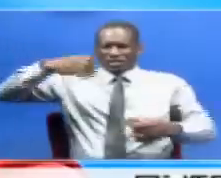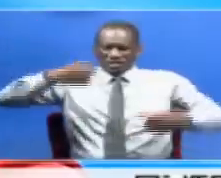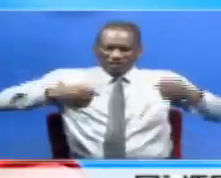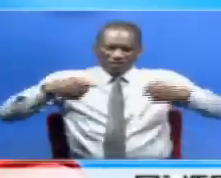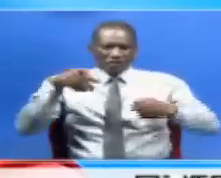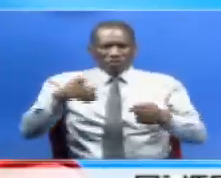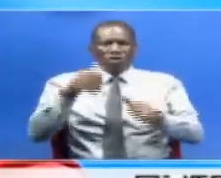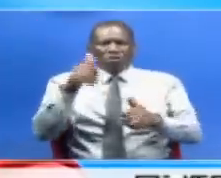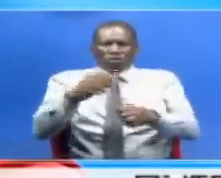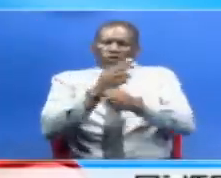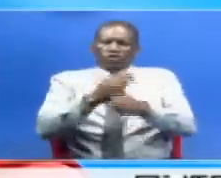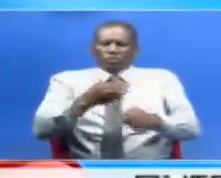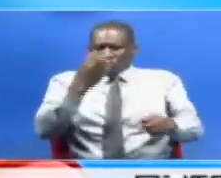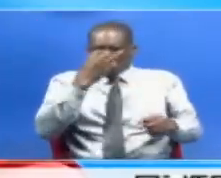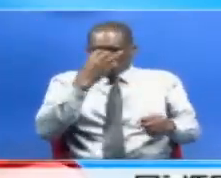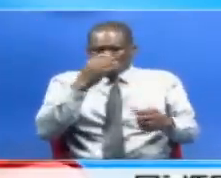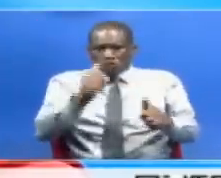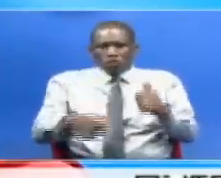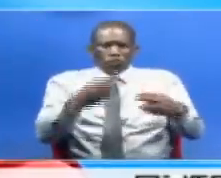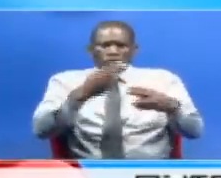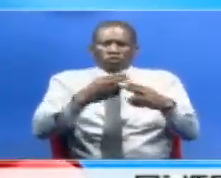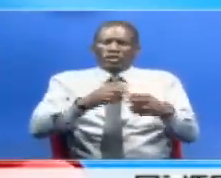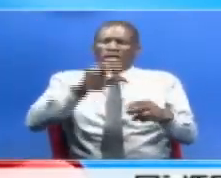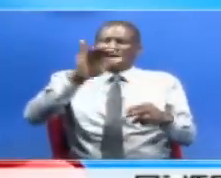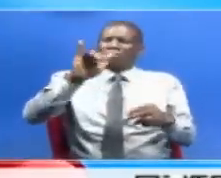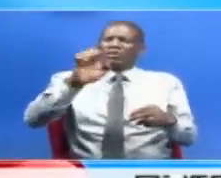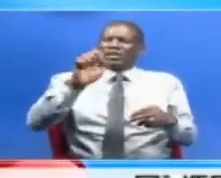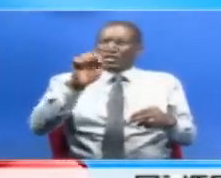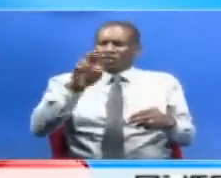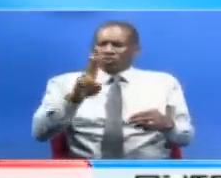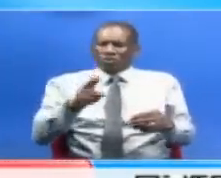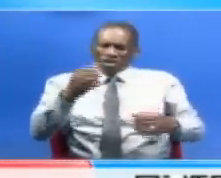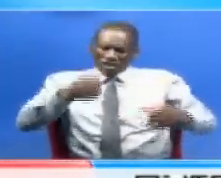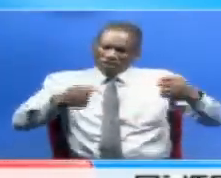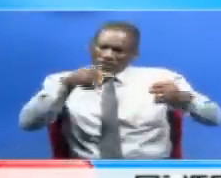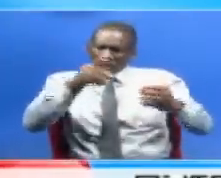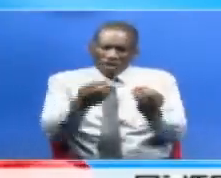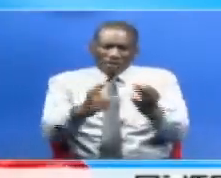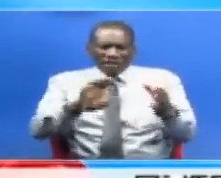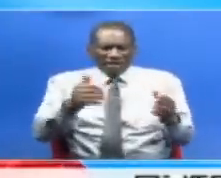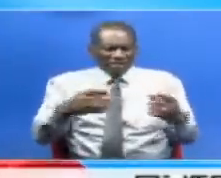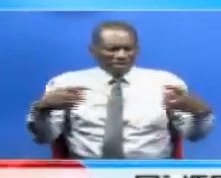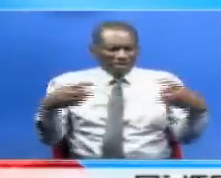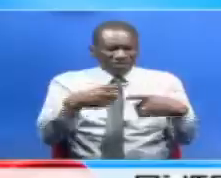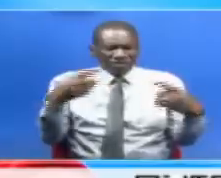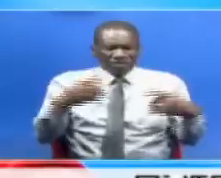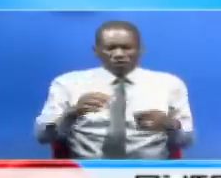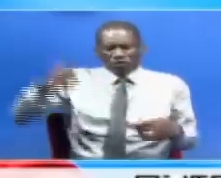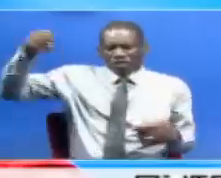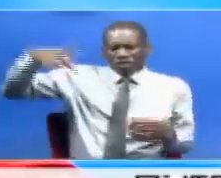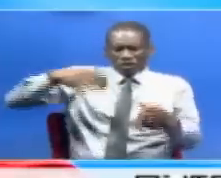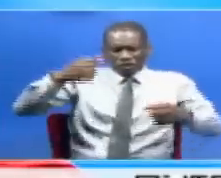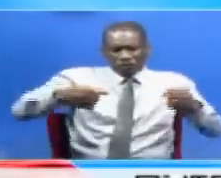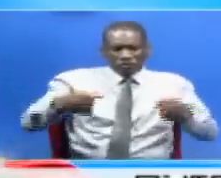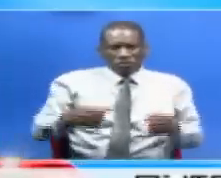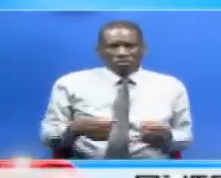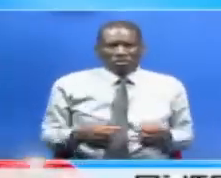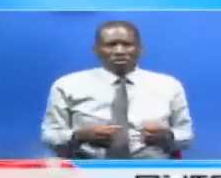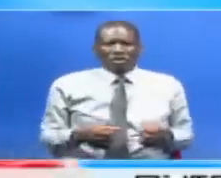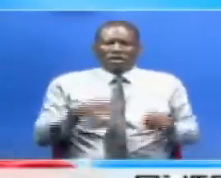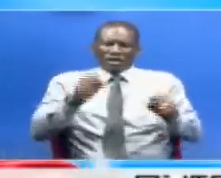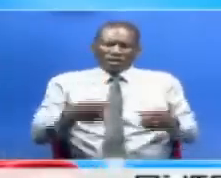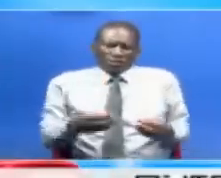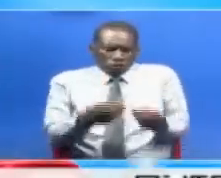is interestingly named Yetu. So could this car and the many other versions of fully electric vehicles be the answer to